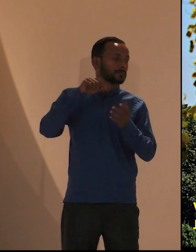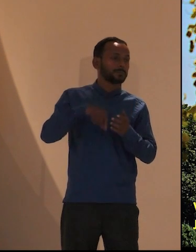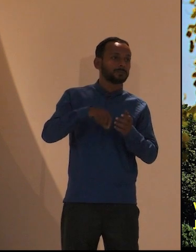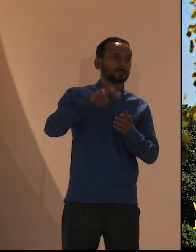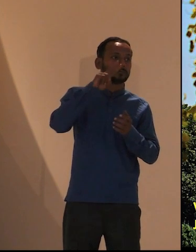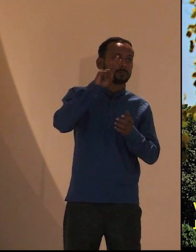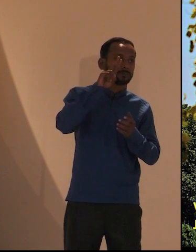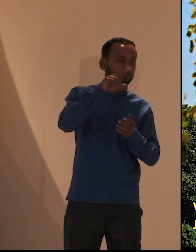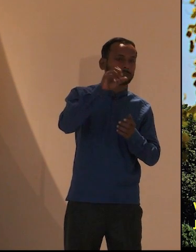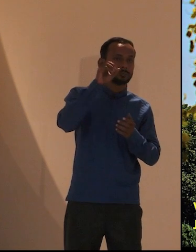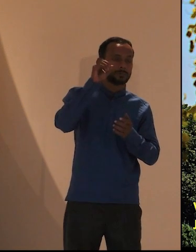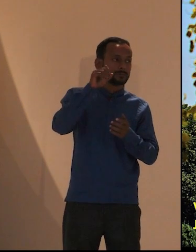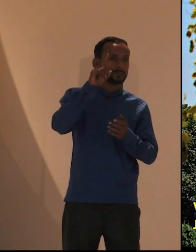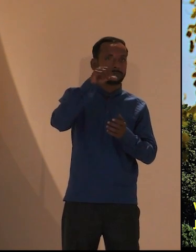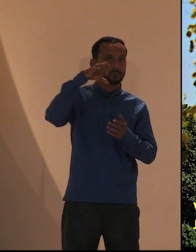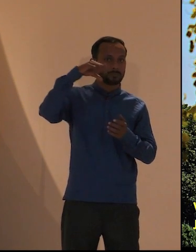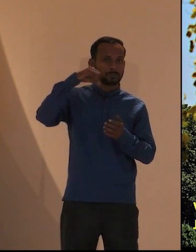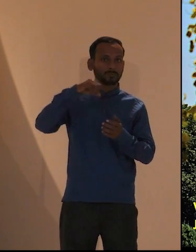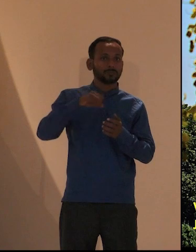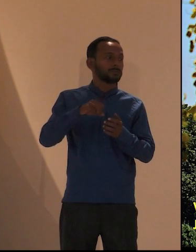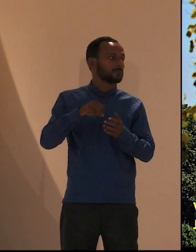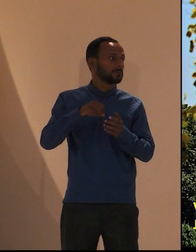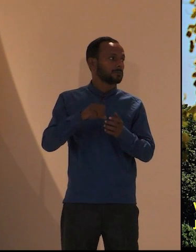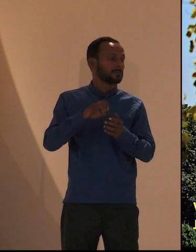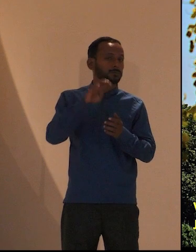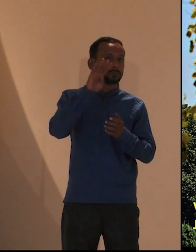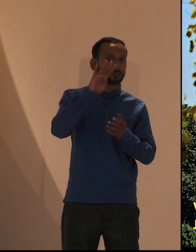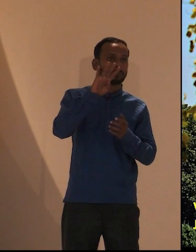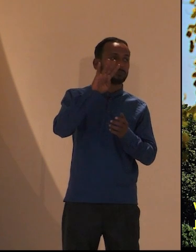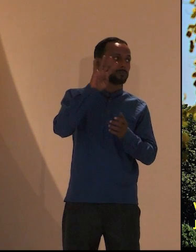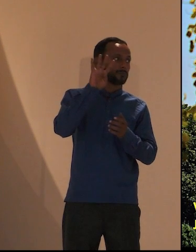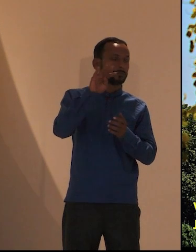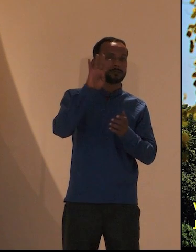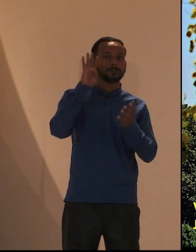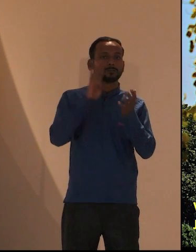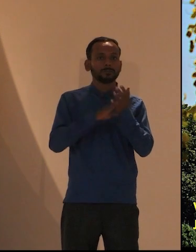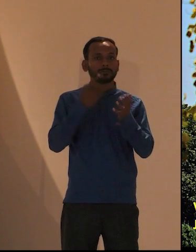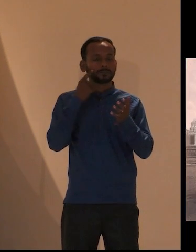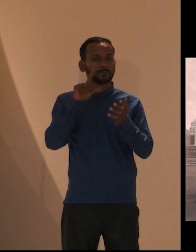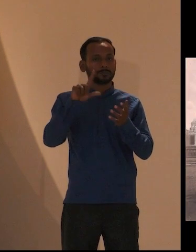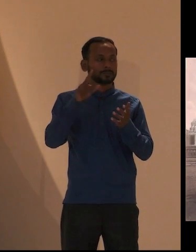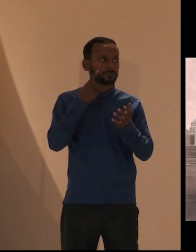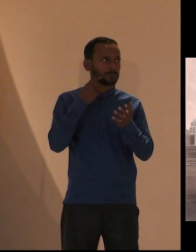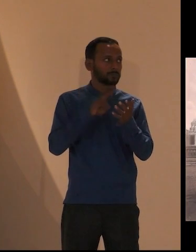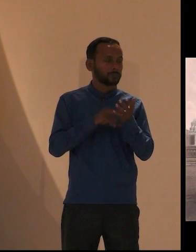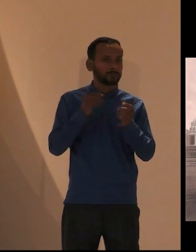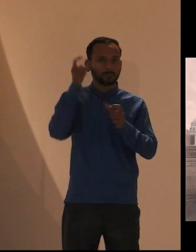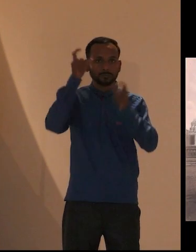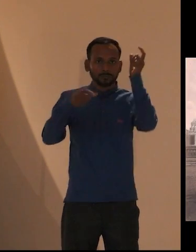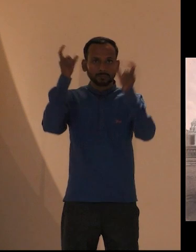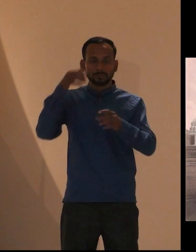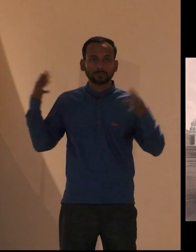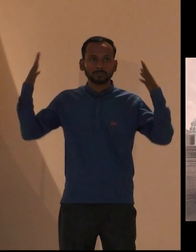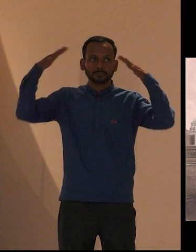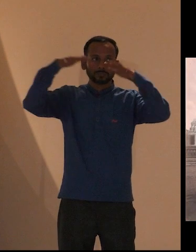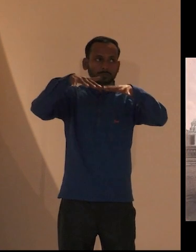4 million people coming to the Victoria Memorial Hall campus. And I will quickly,